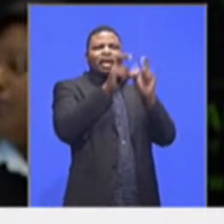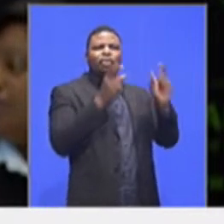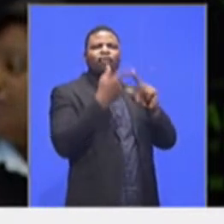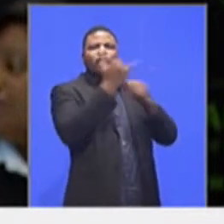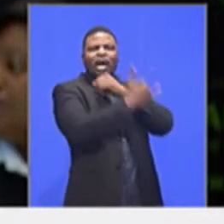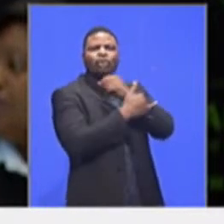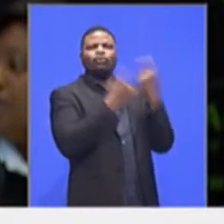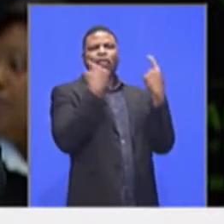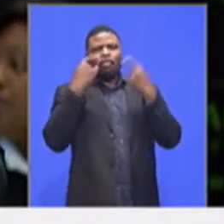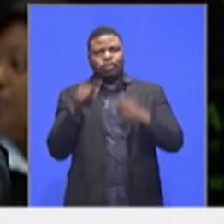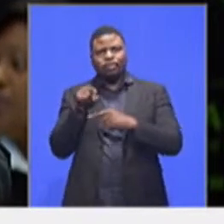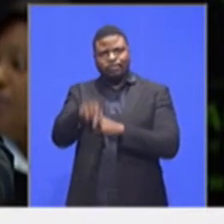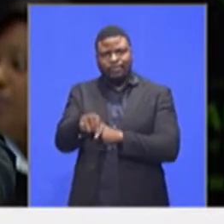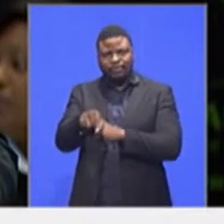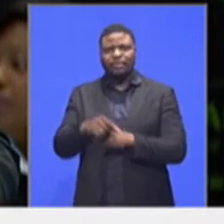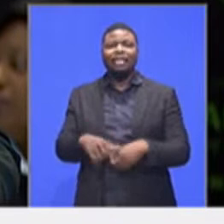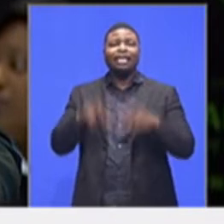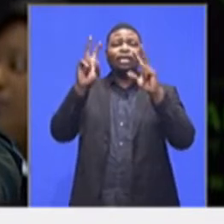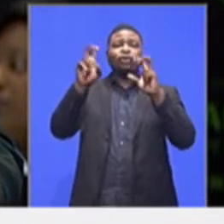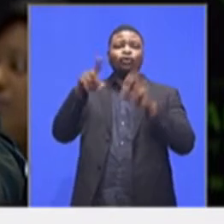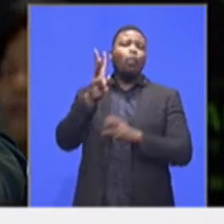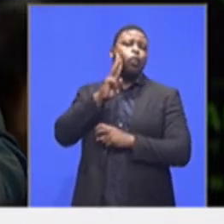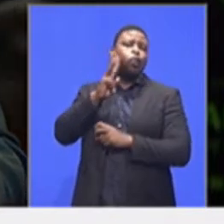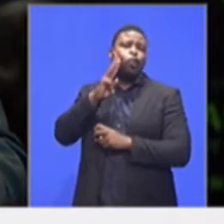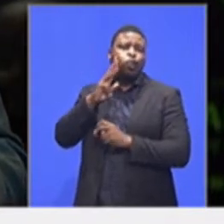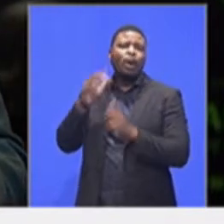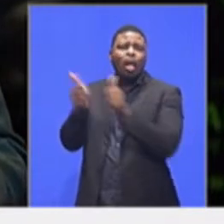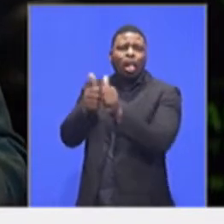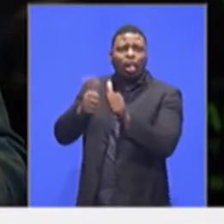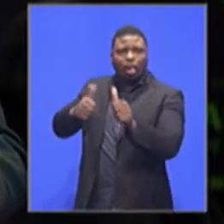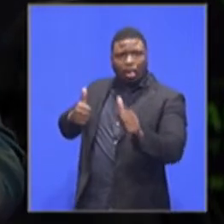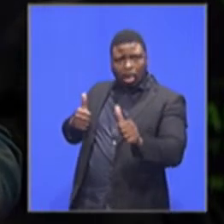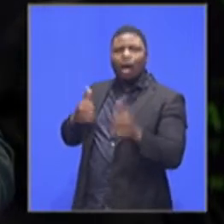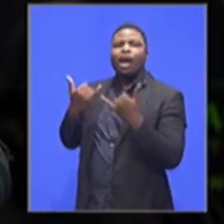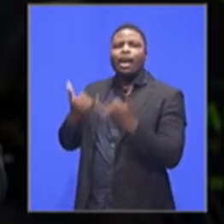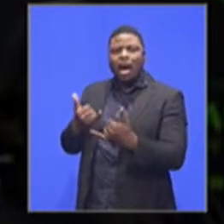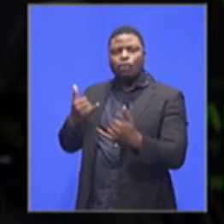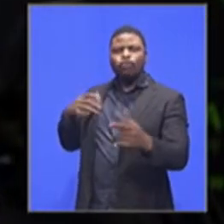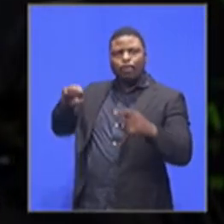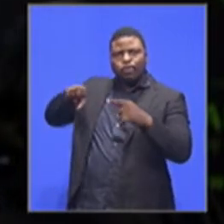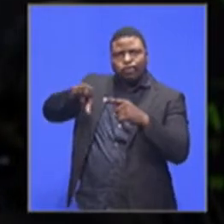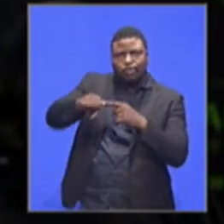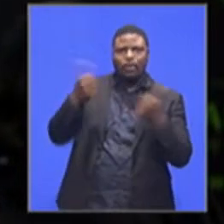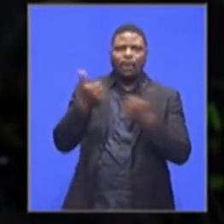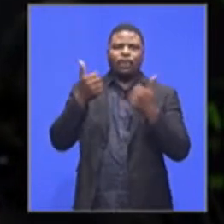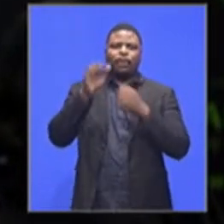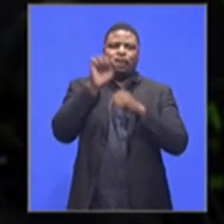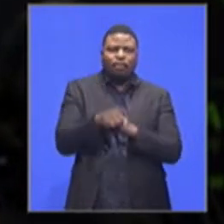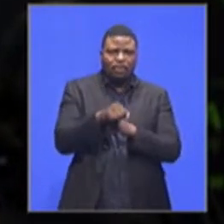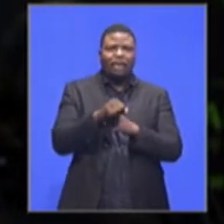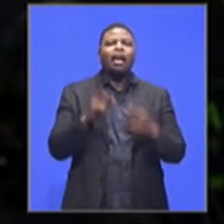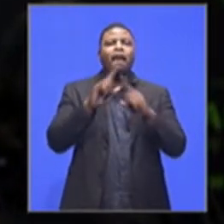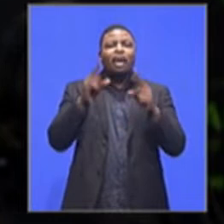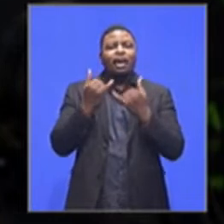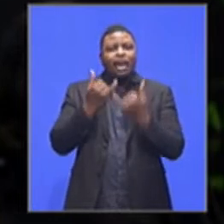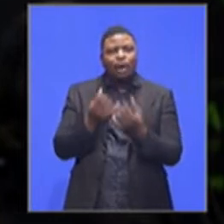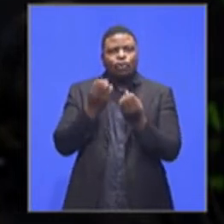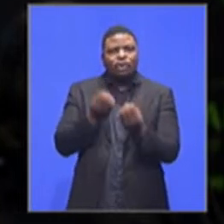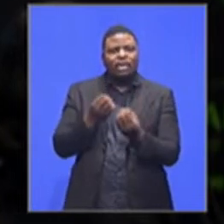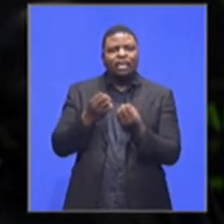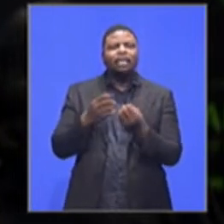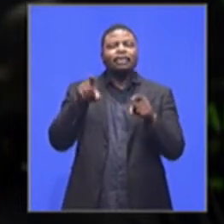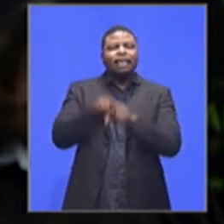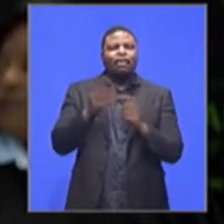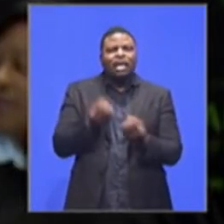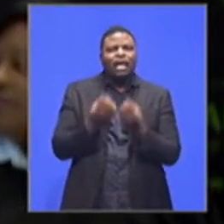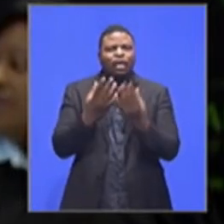license applications has been cleared, and new licenses now are being issued within 90 days.